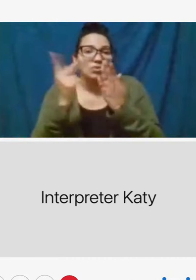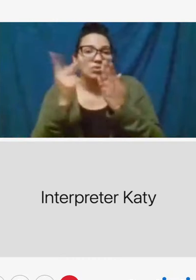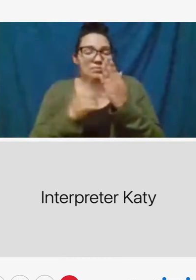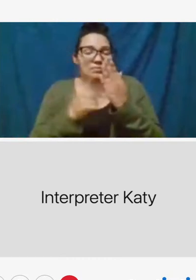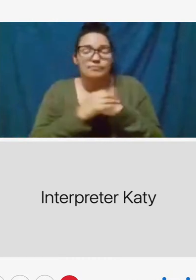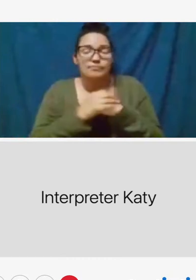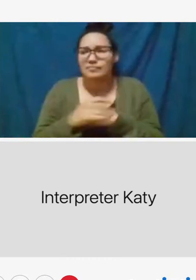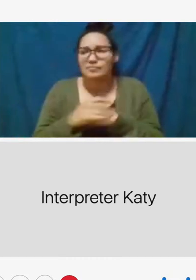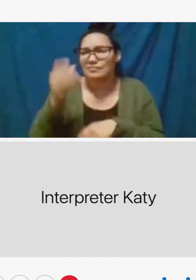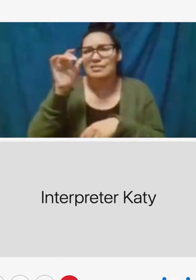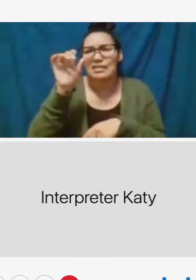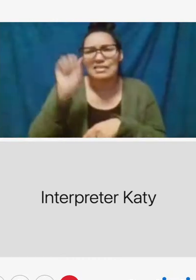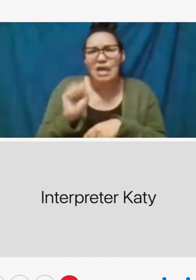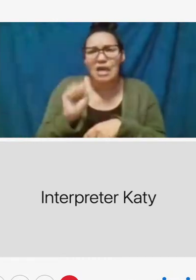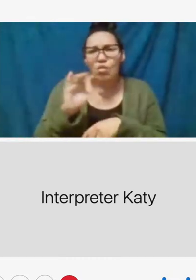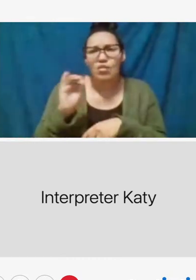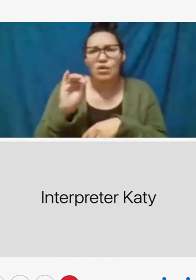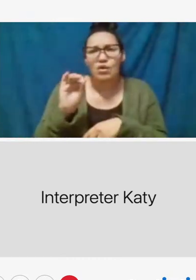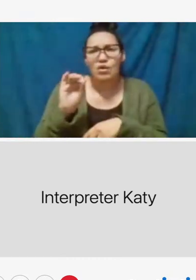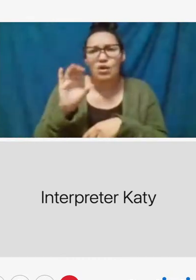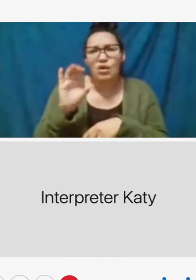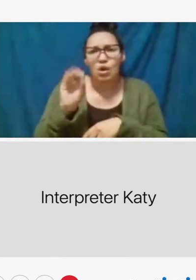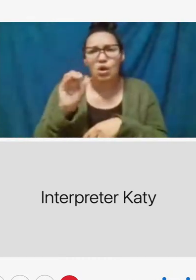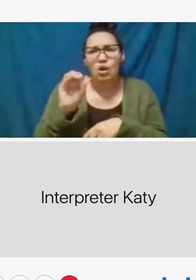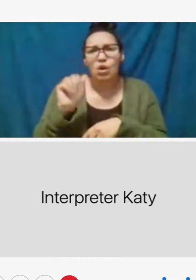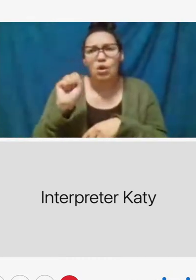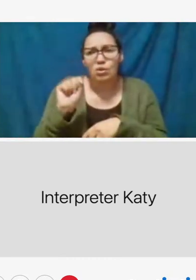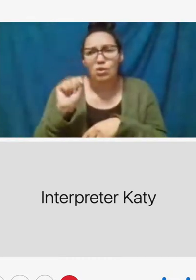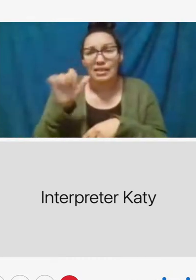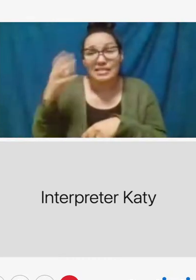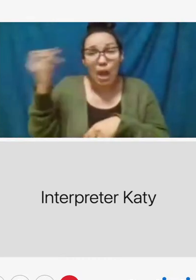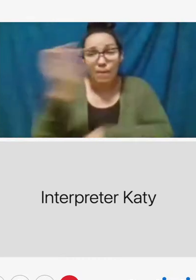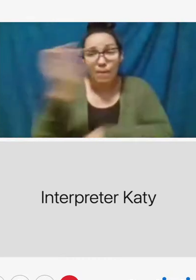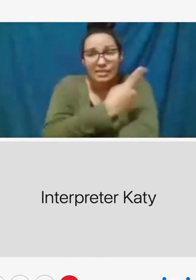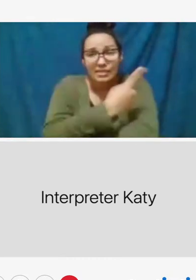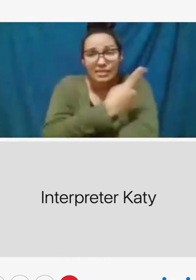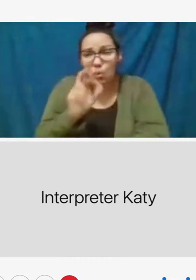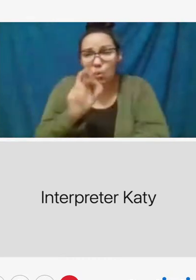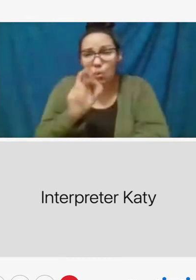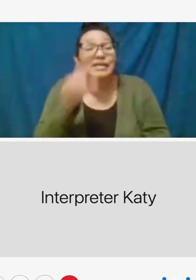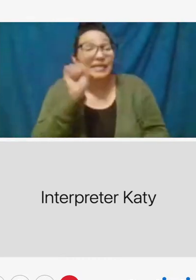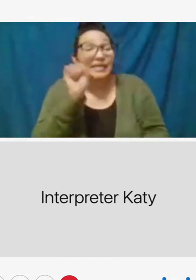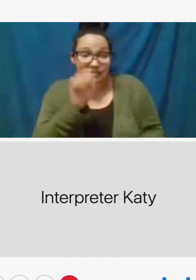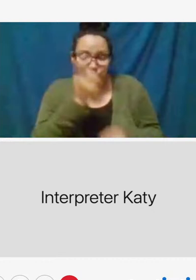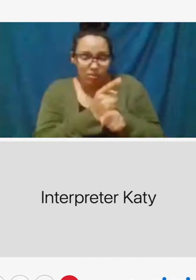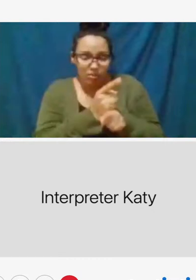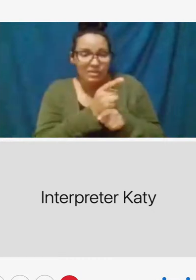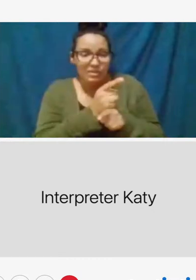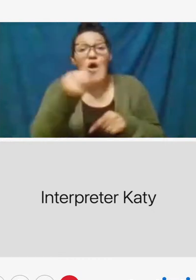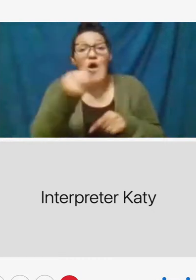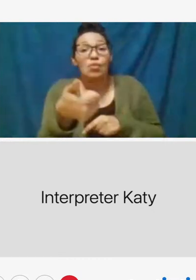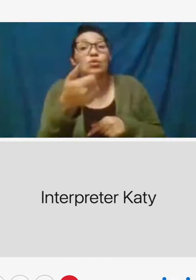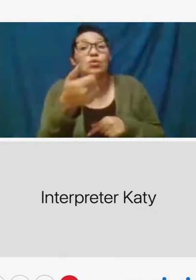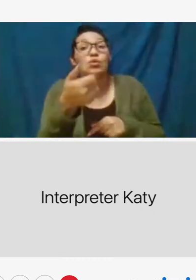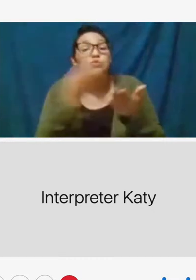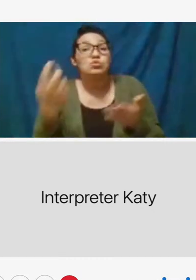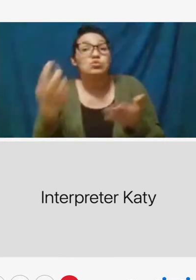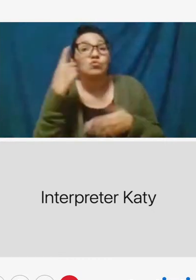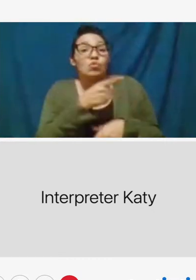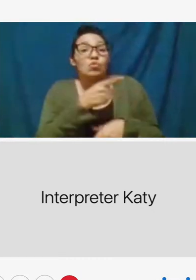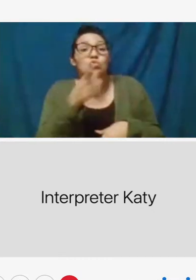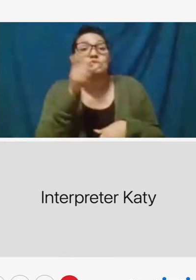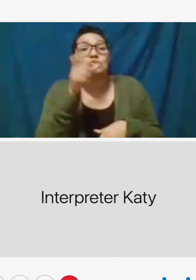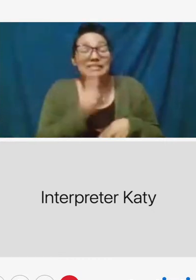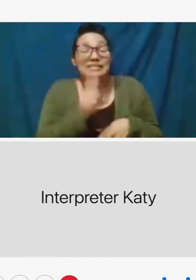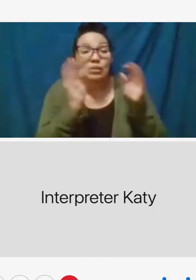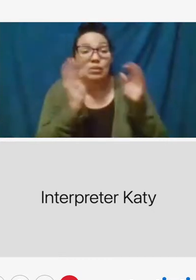an outpatient program that they have yes that is correct the other amazing resources that we have for students that need more than outpatient is we have a relationship with